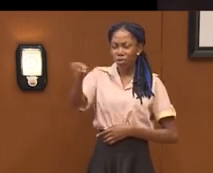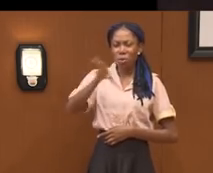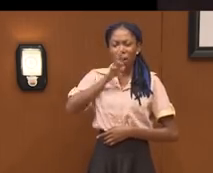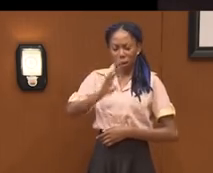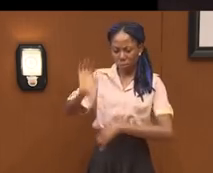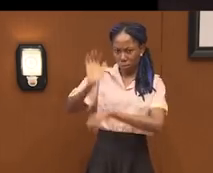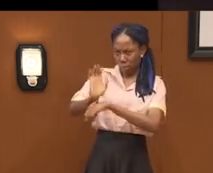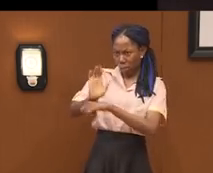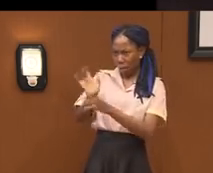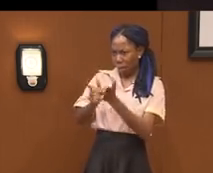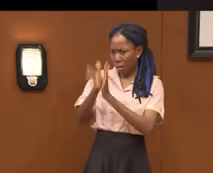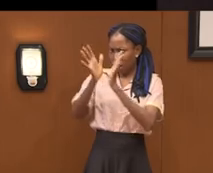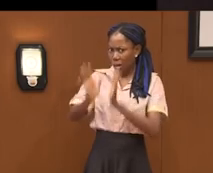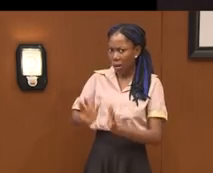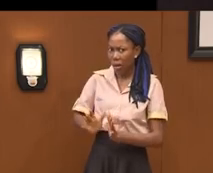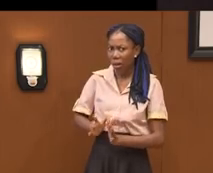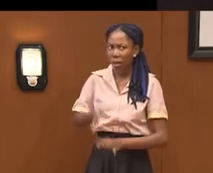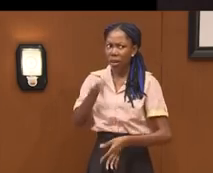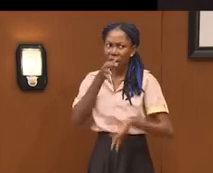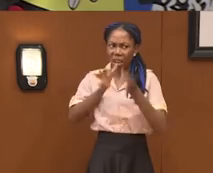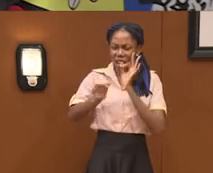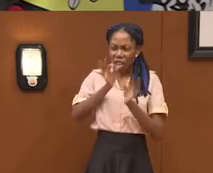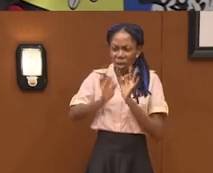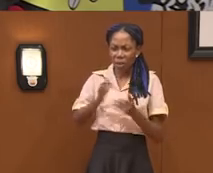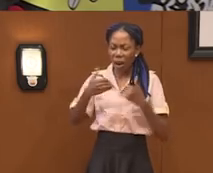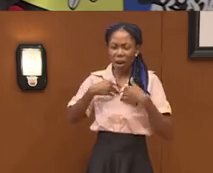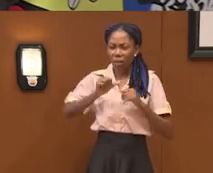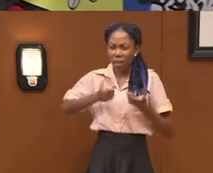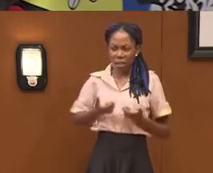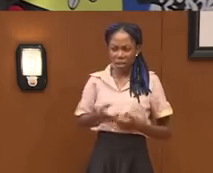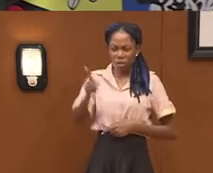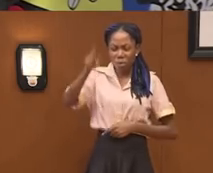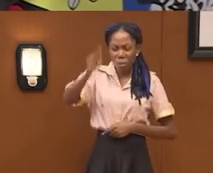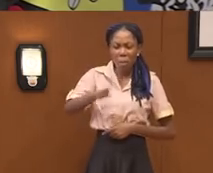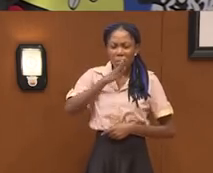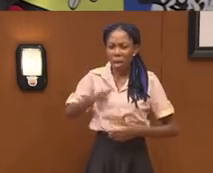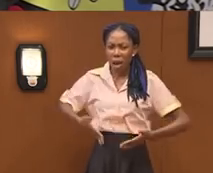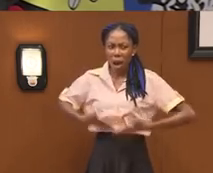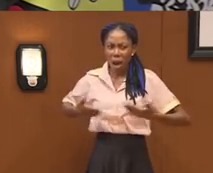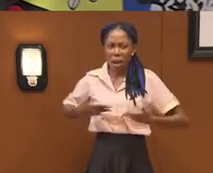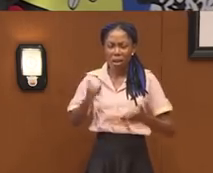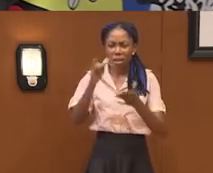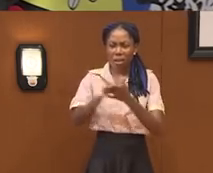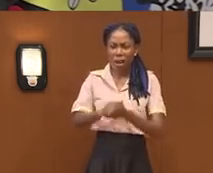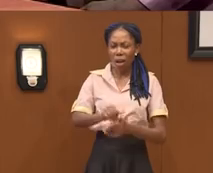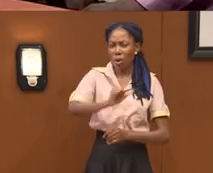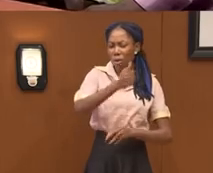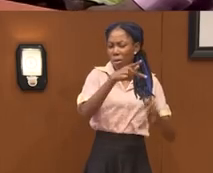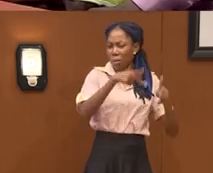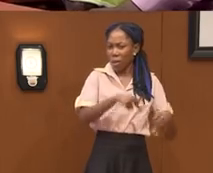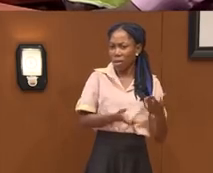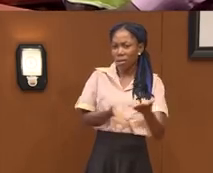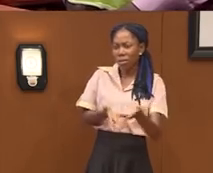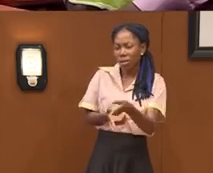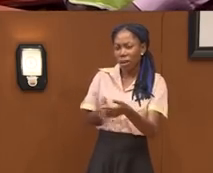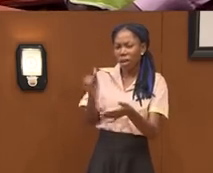Christian. If there's anything at all, you should be happy that you have somebody before you that